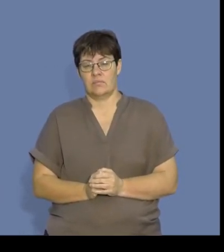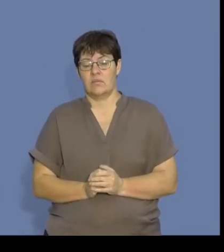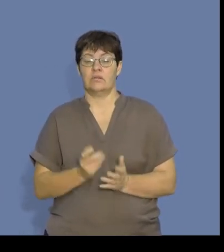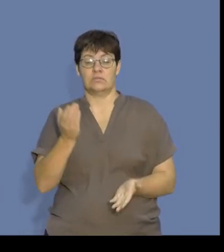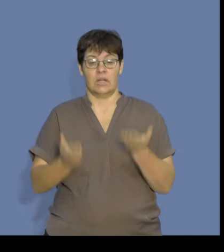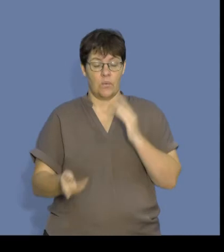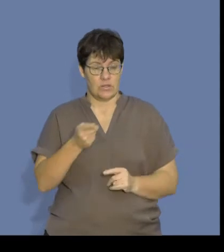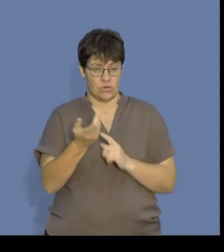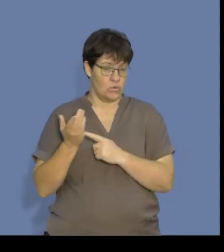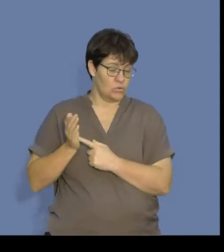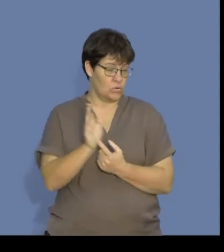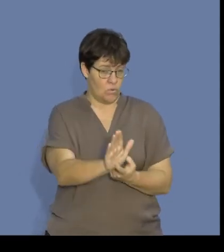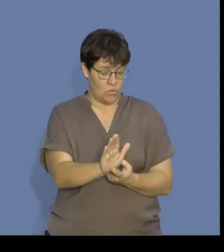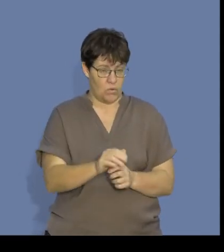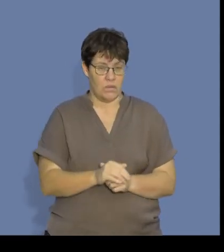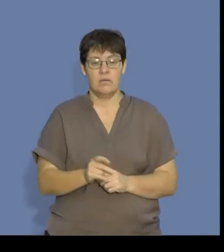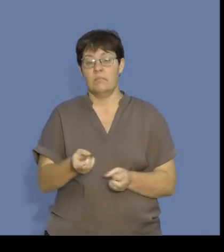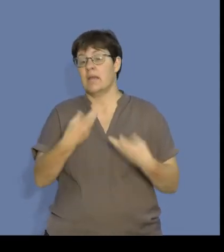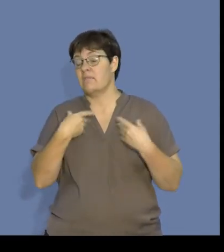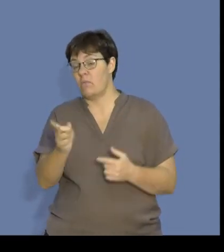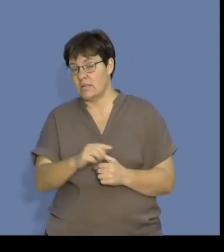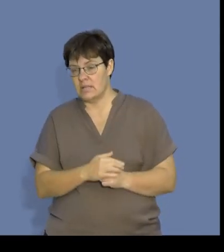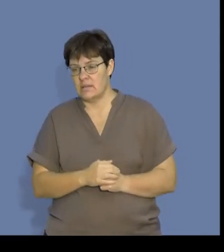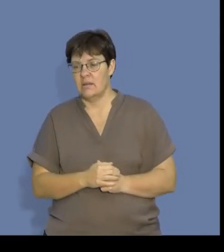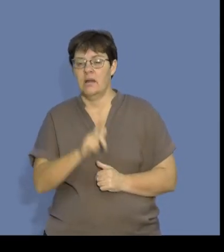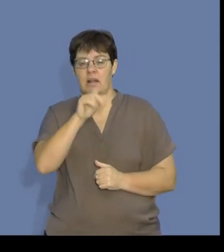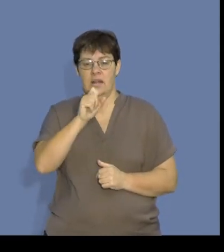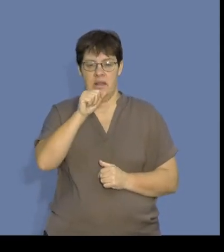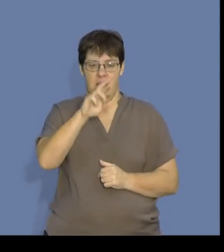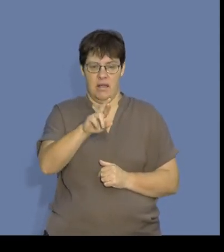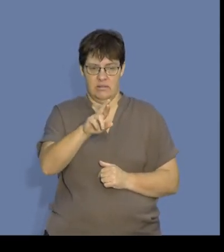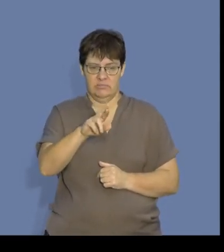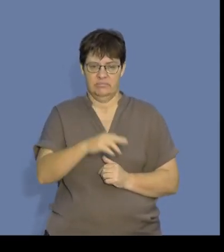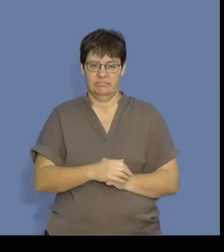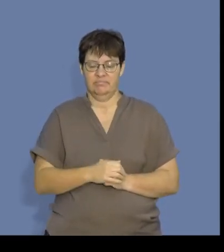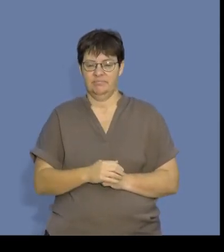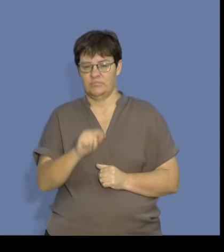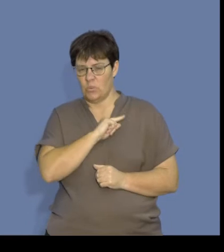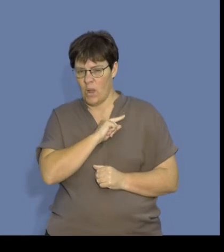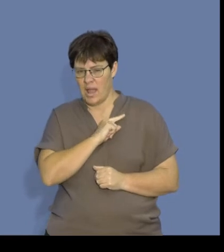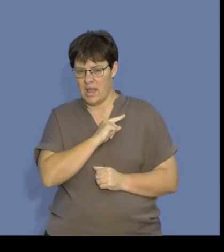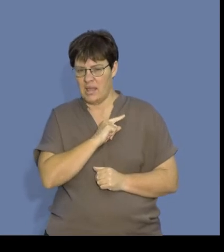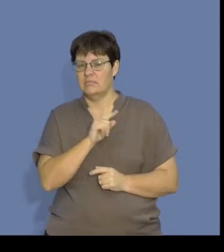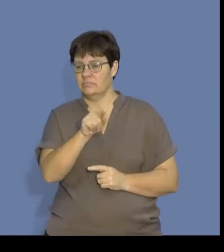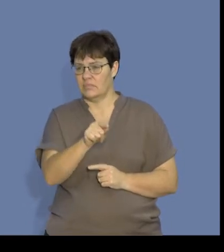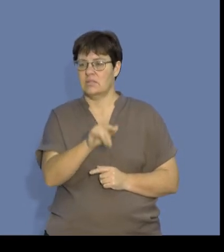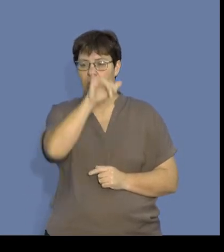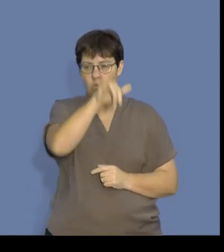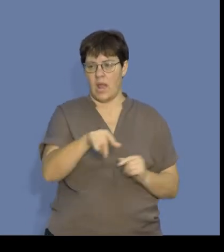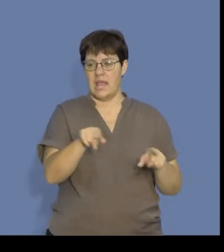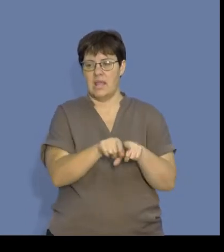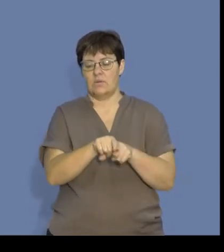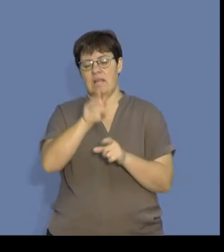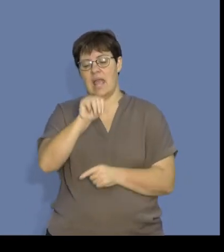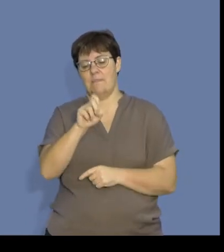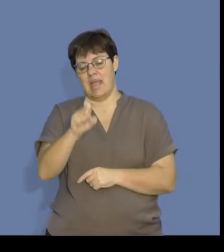In terms of the equation that I showed you that gives me a linear graph, y is equals to mx plus c,